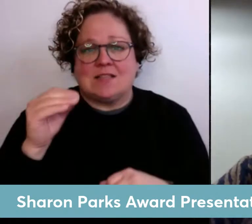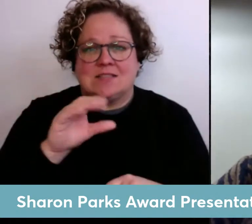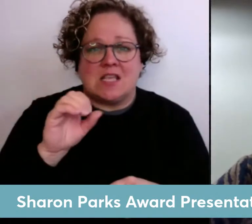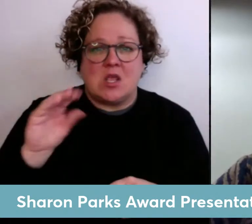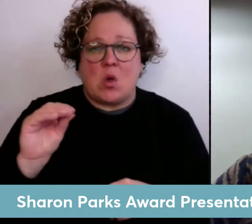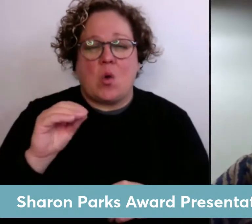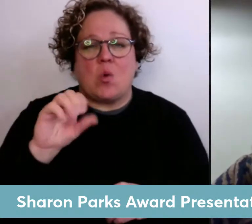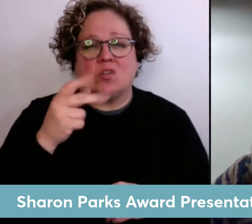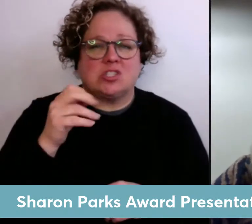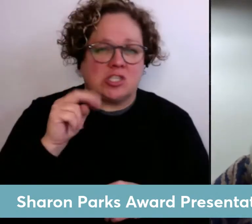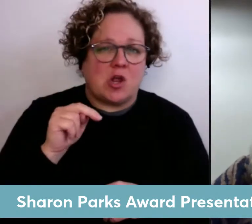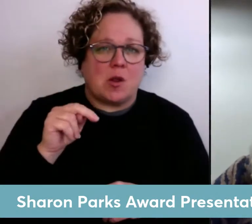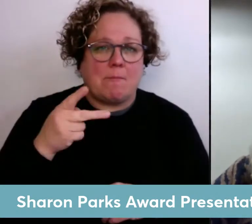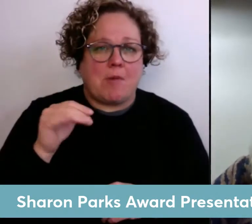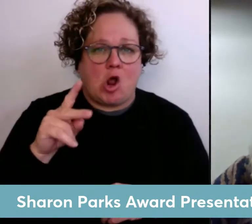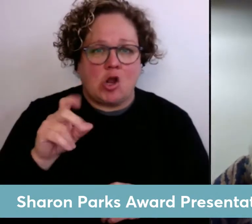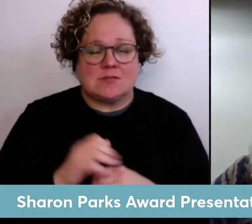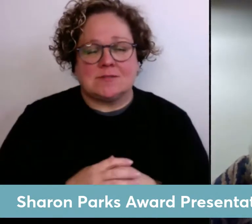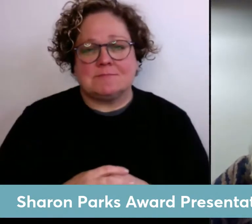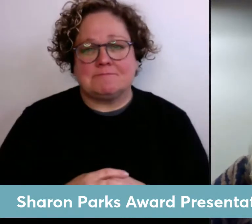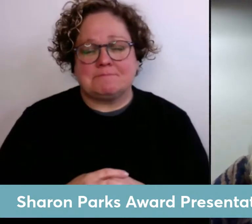Parks.